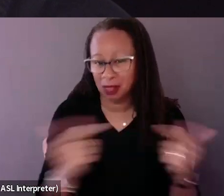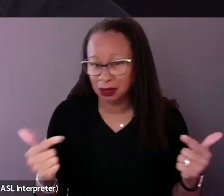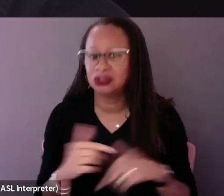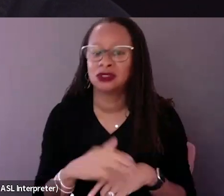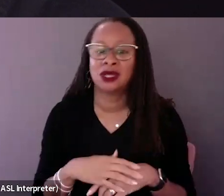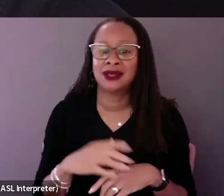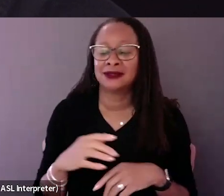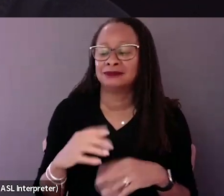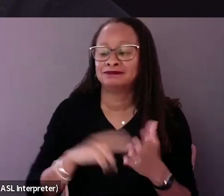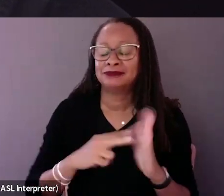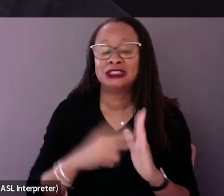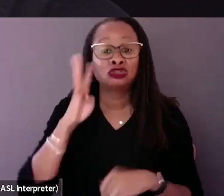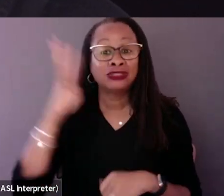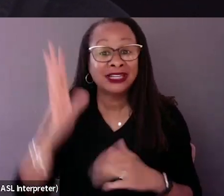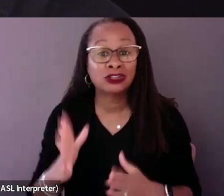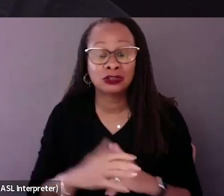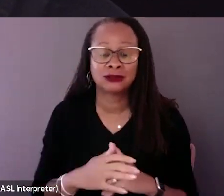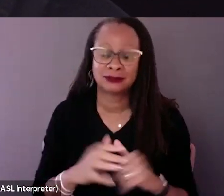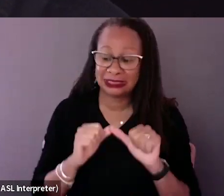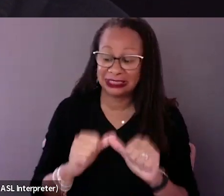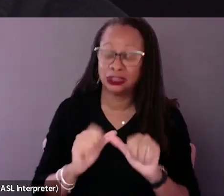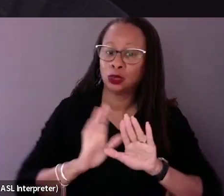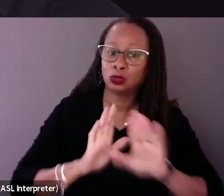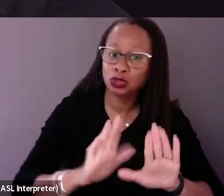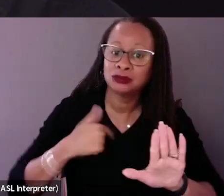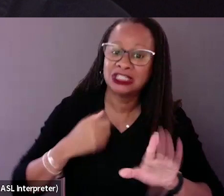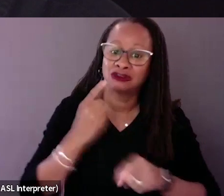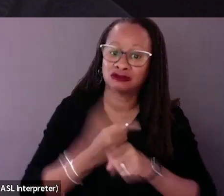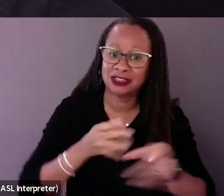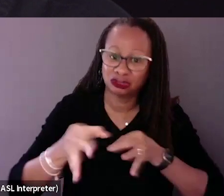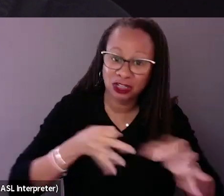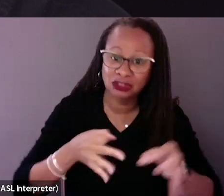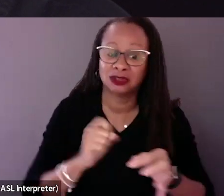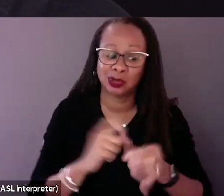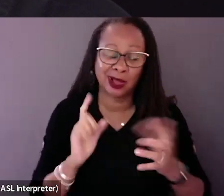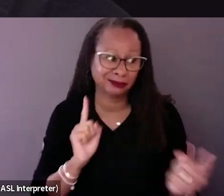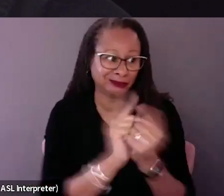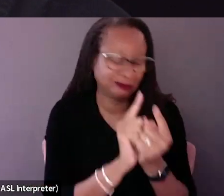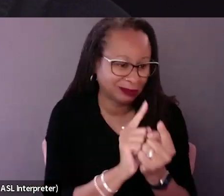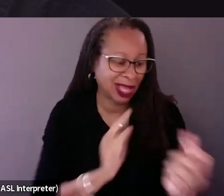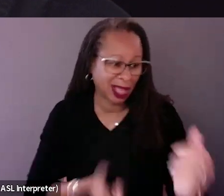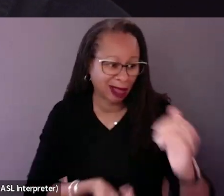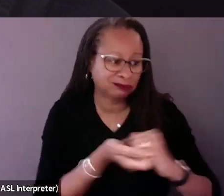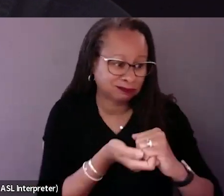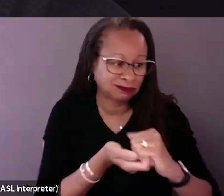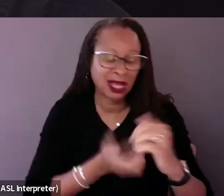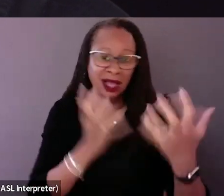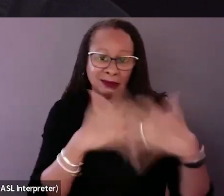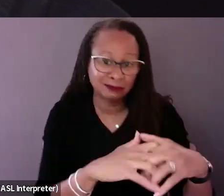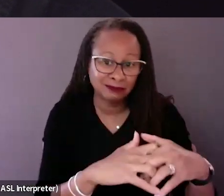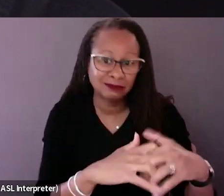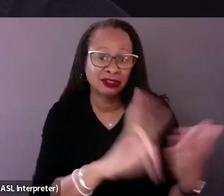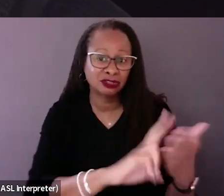it just kind of kept pushing me in the right direction. And the more that I got